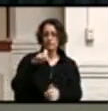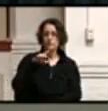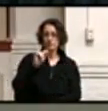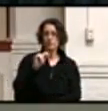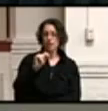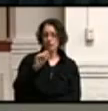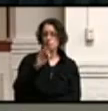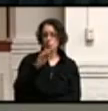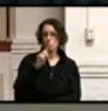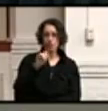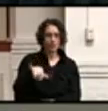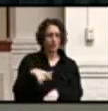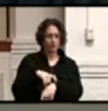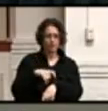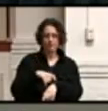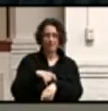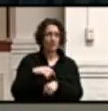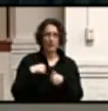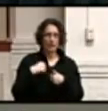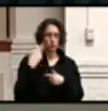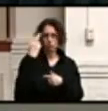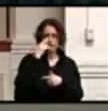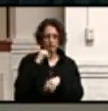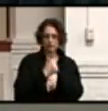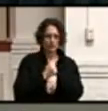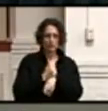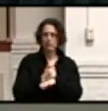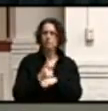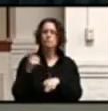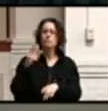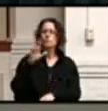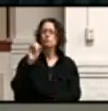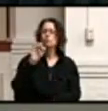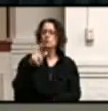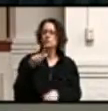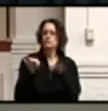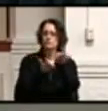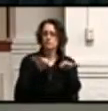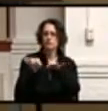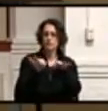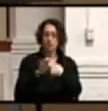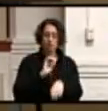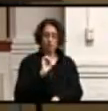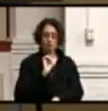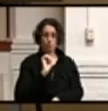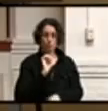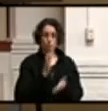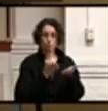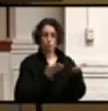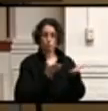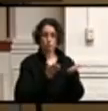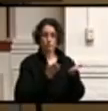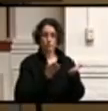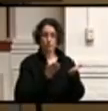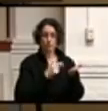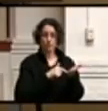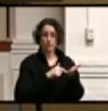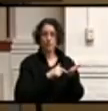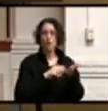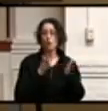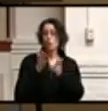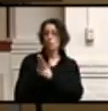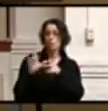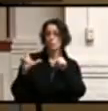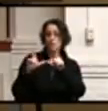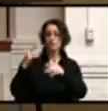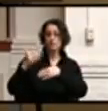couldn't recall what the chief rationale was that the emergency services get much better information through the license